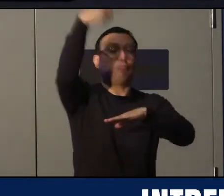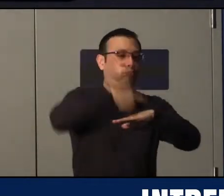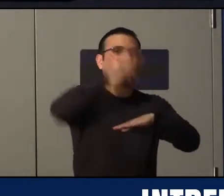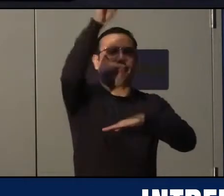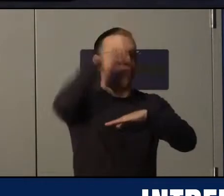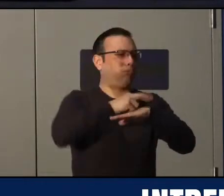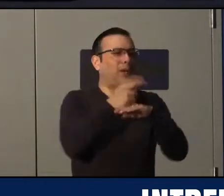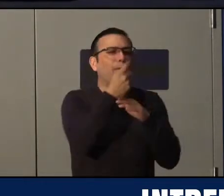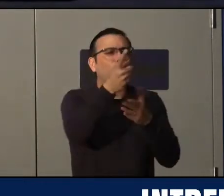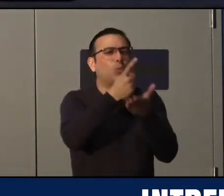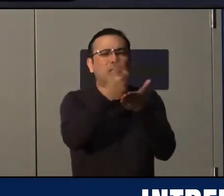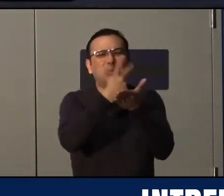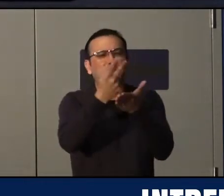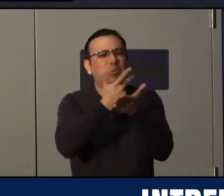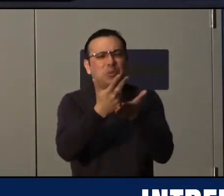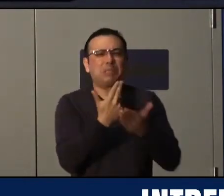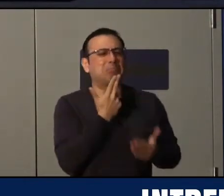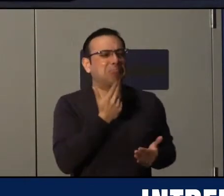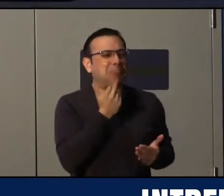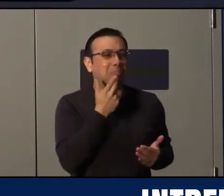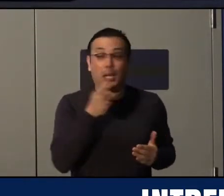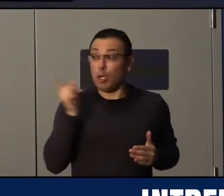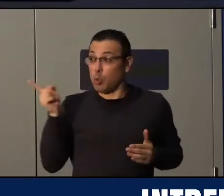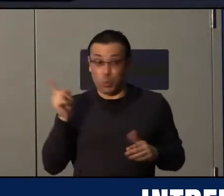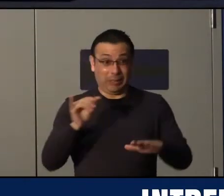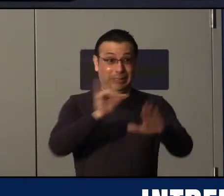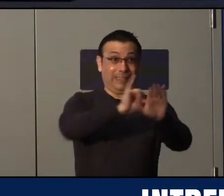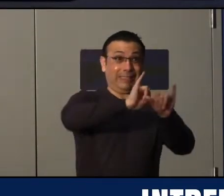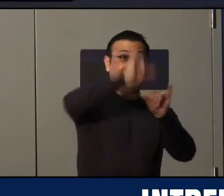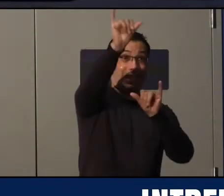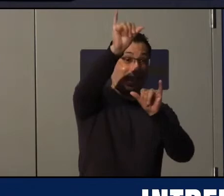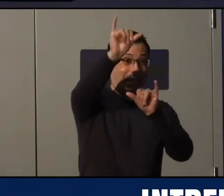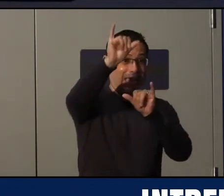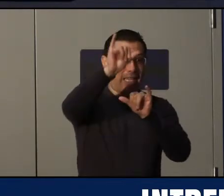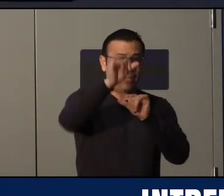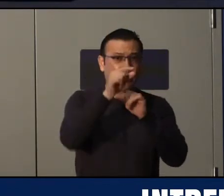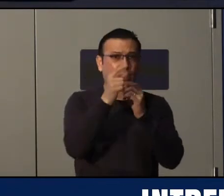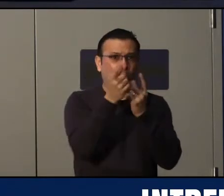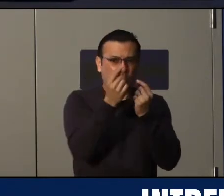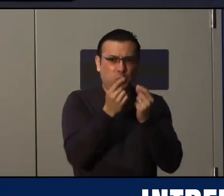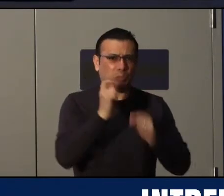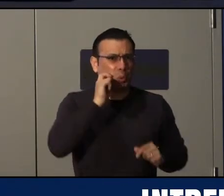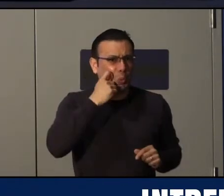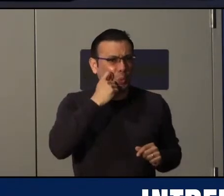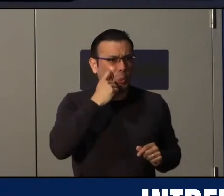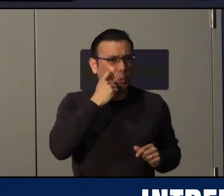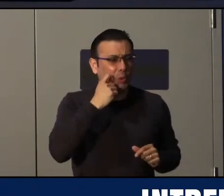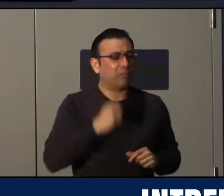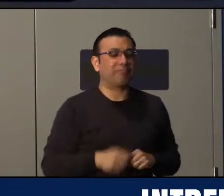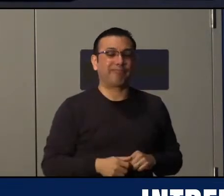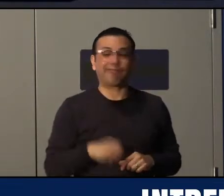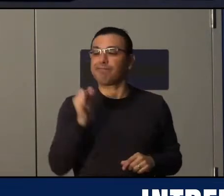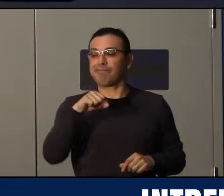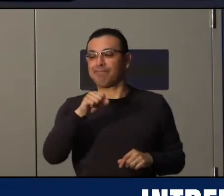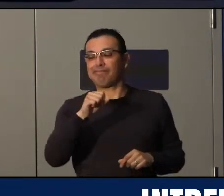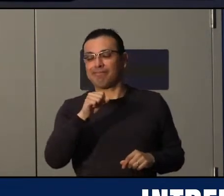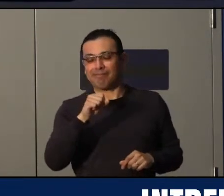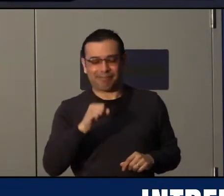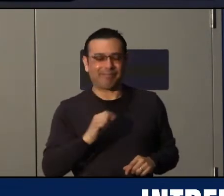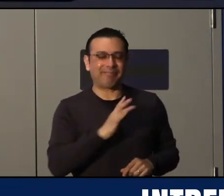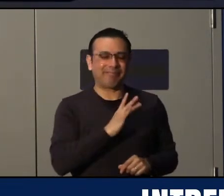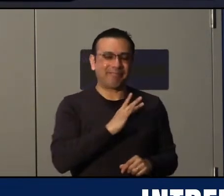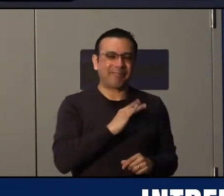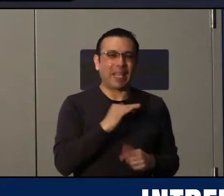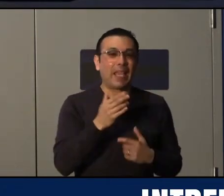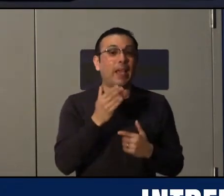time. But being able to do something like that is pretty cool. It is. It's really, although I think from the time humans have been flying in space, I like to think about it